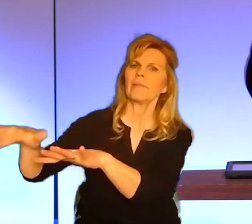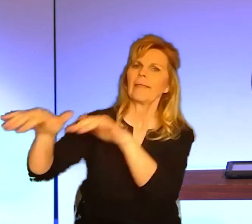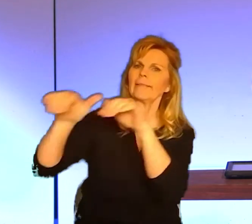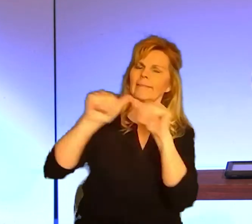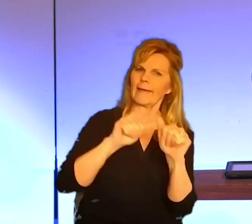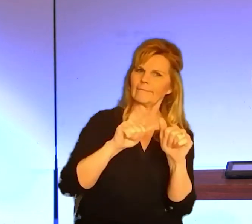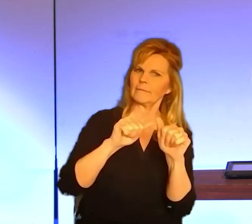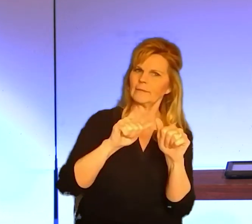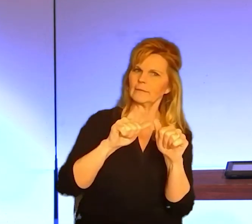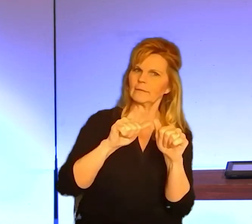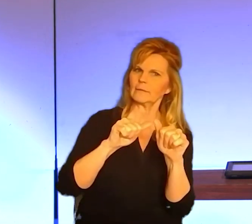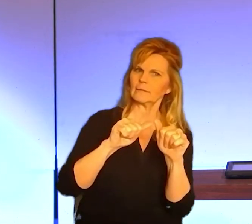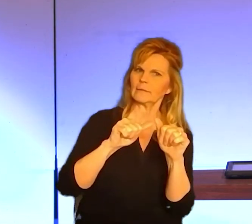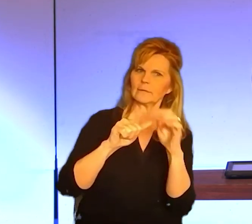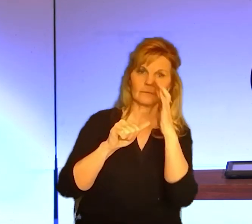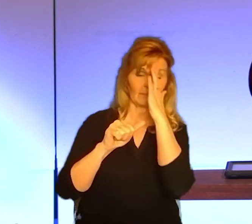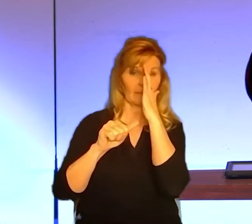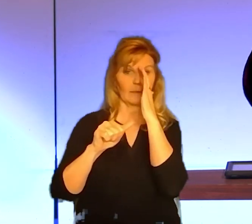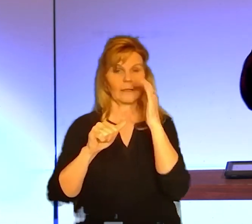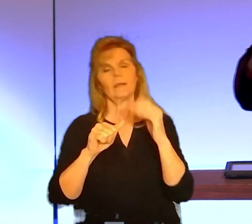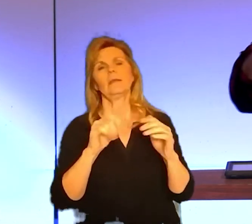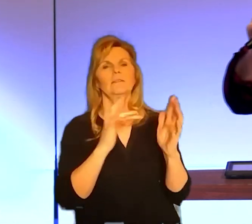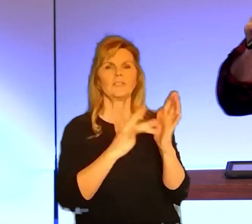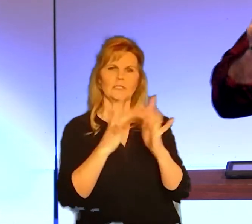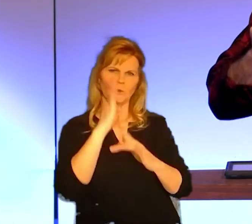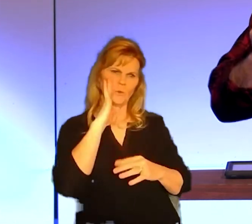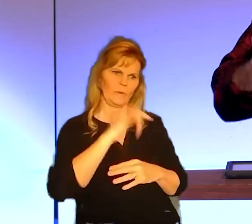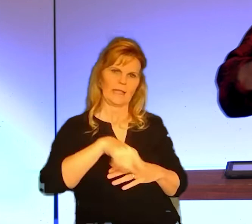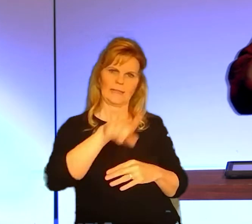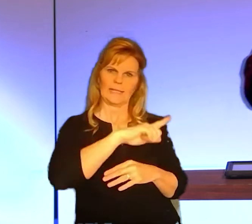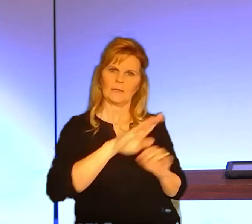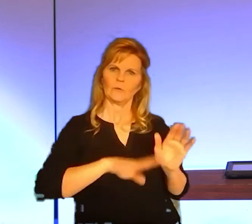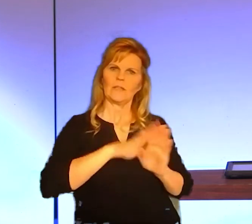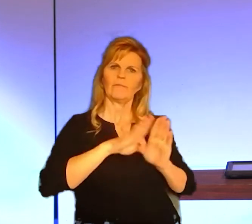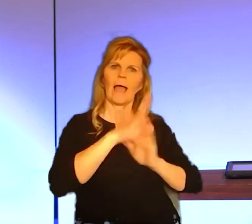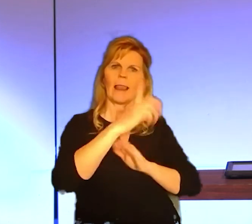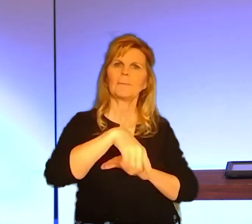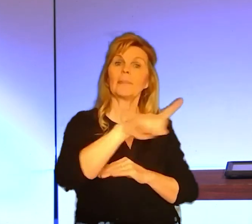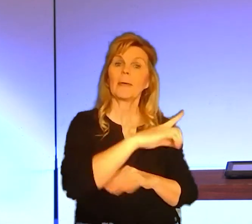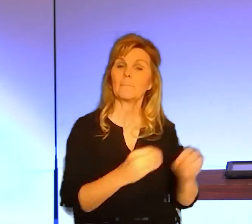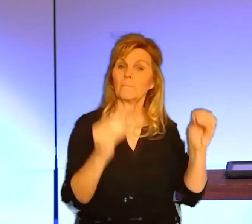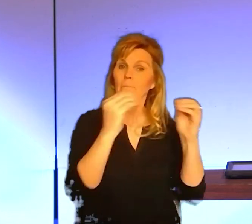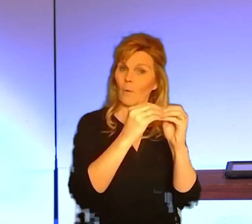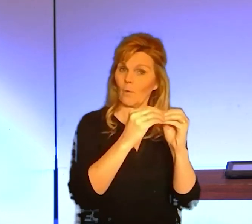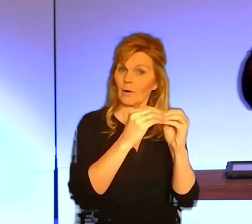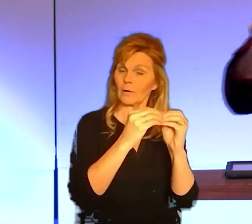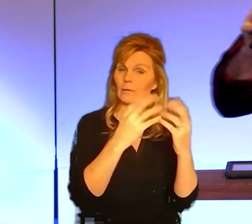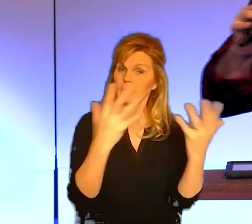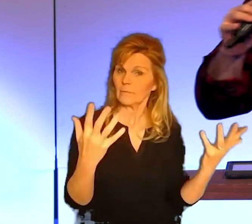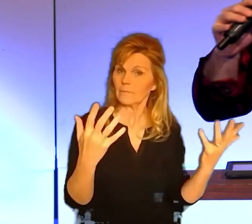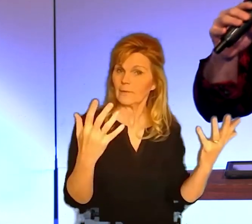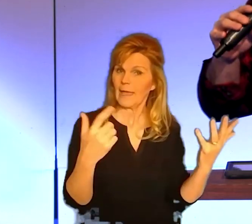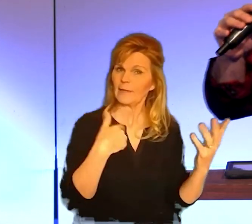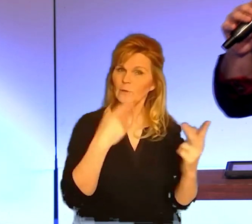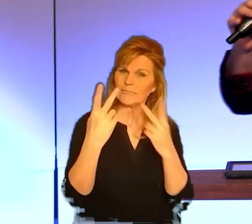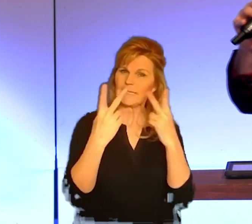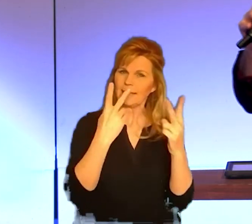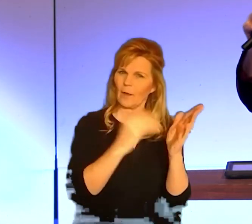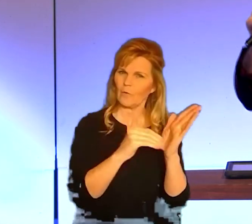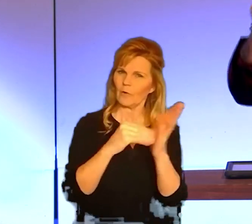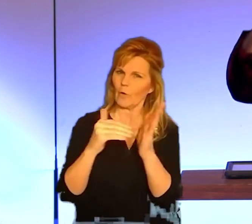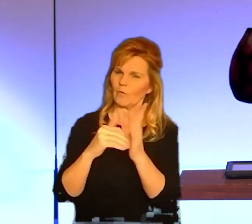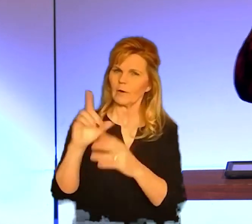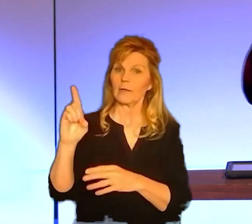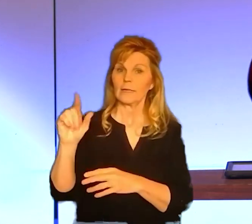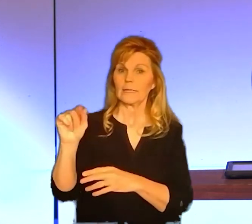building that happens away from the crowd. I love this. This theme is over and over in scripture.